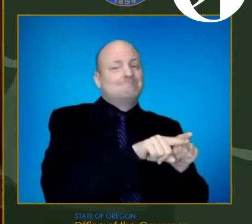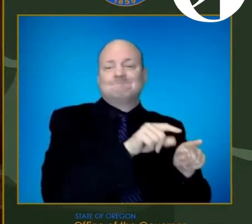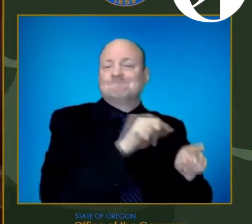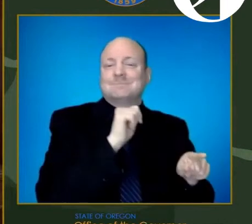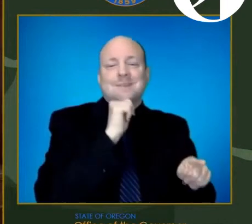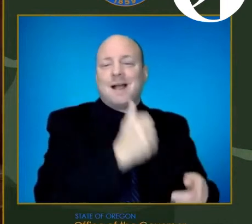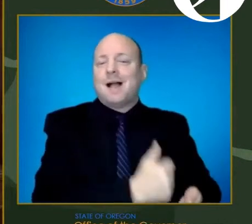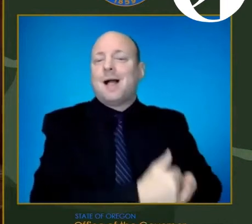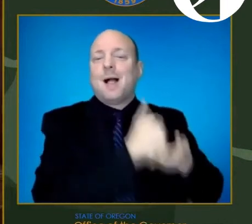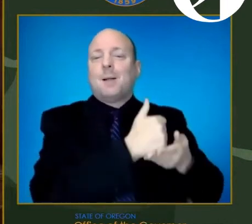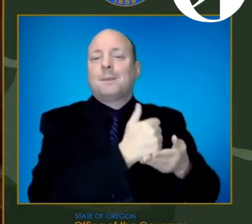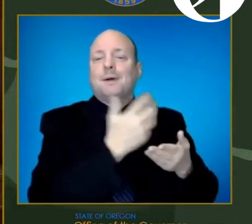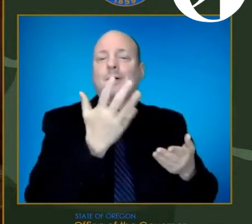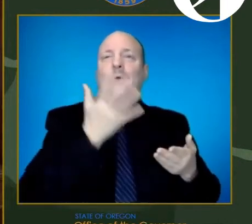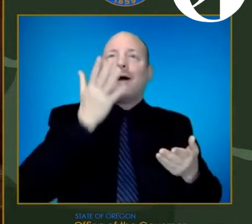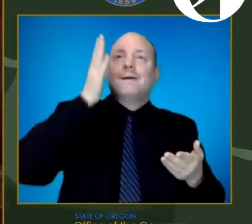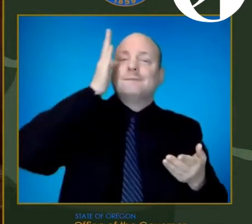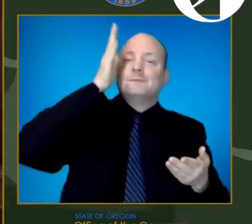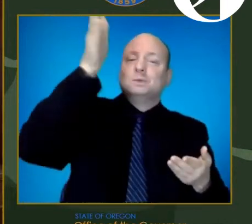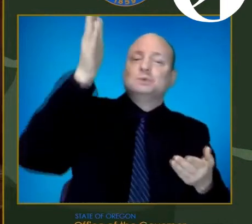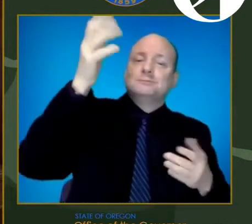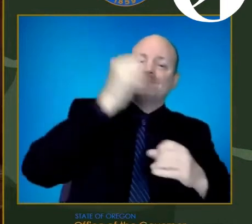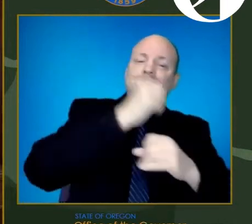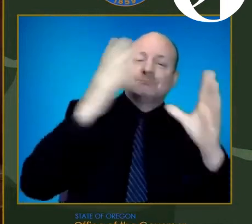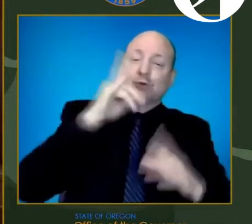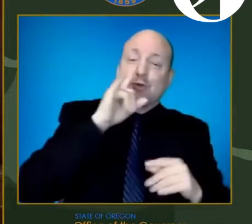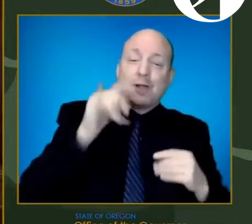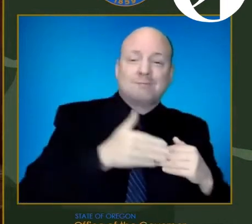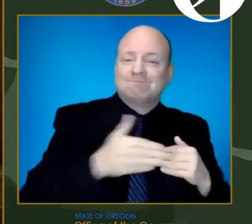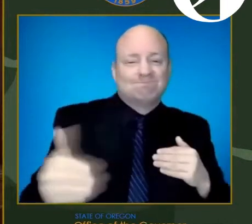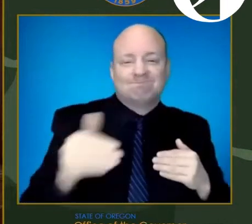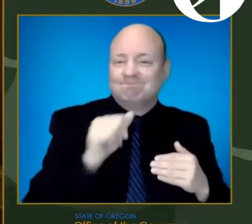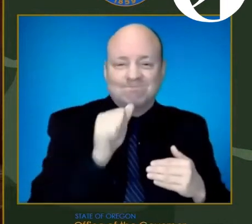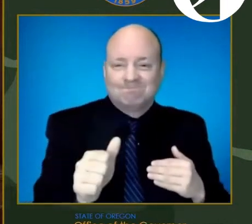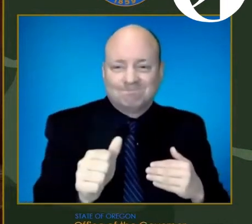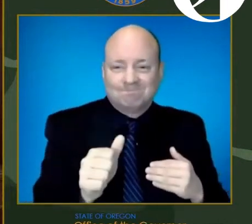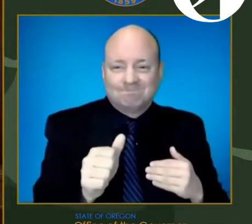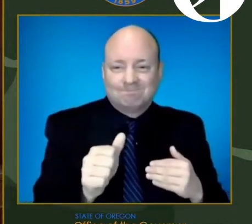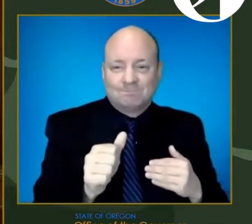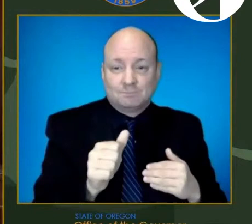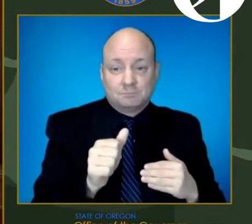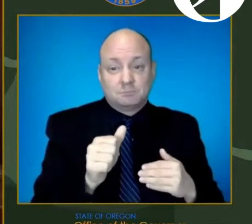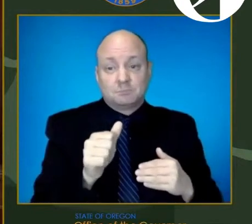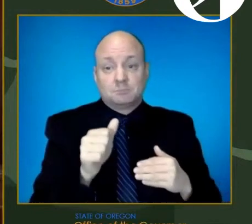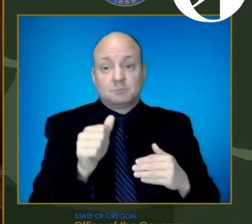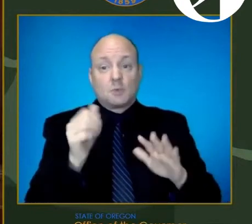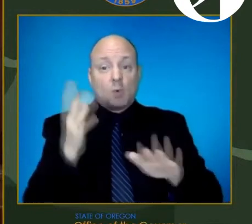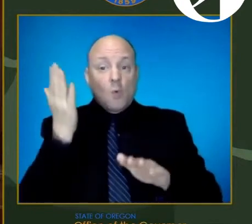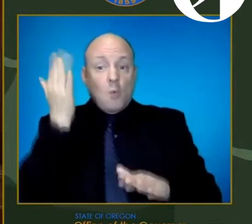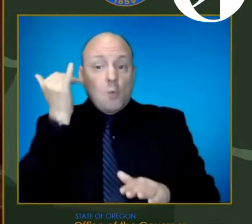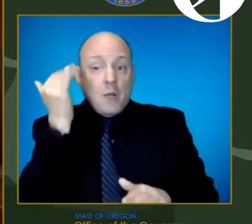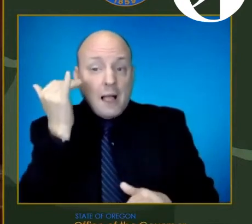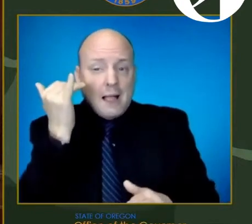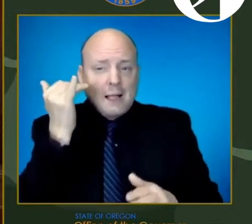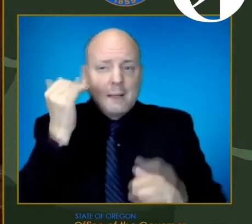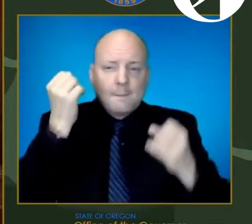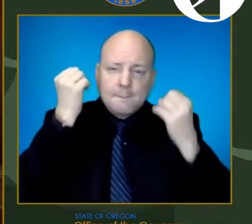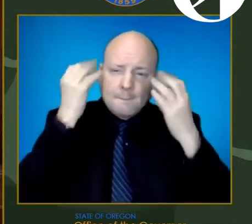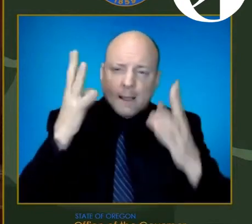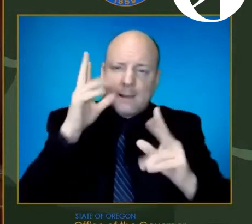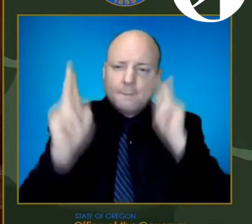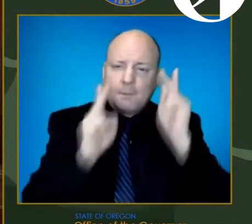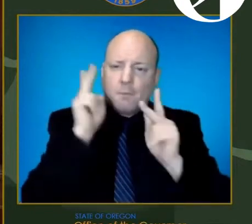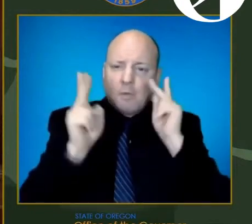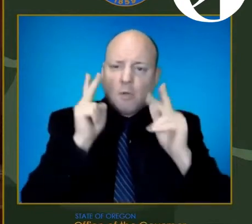year has only proven this point, further exacerbating existing disparities for Oregon's